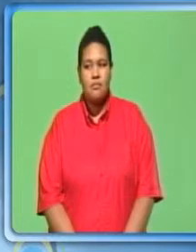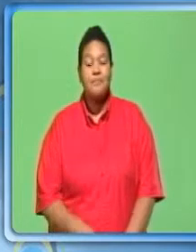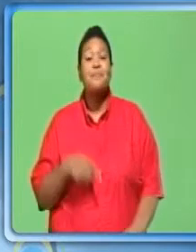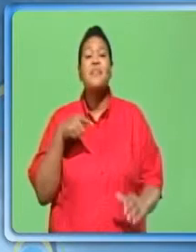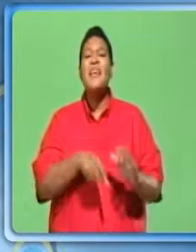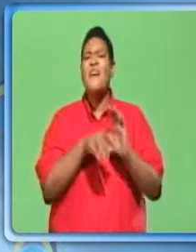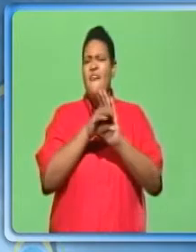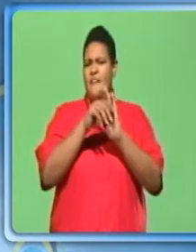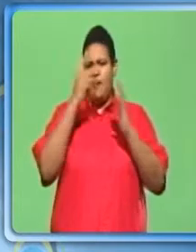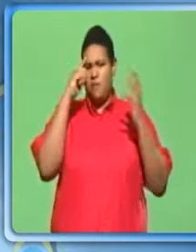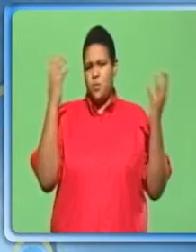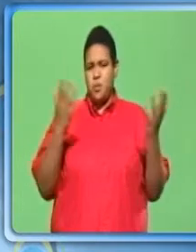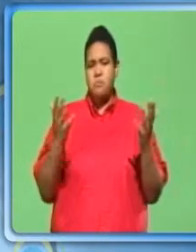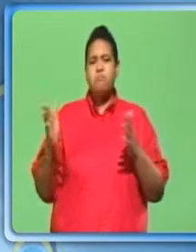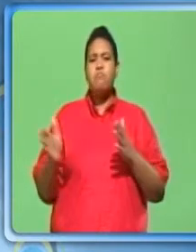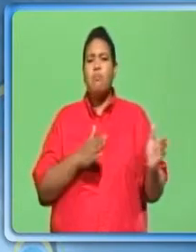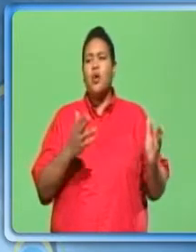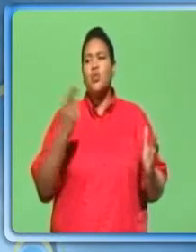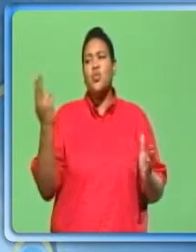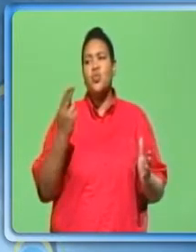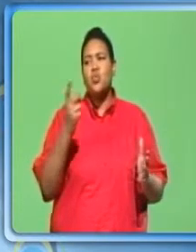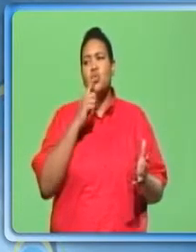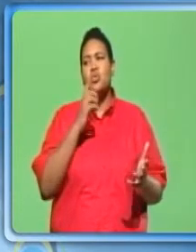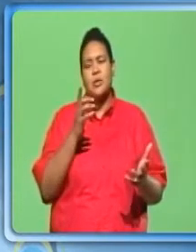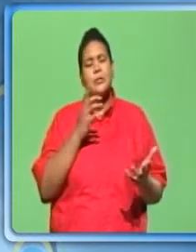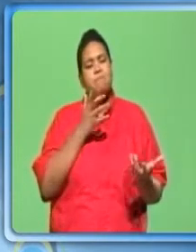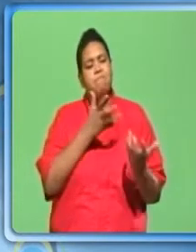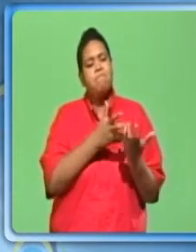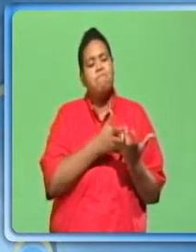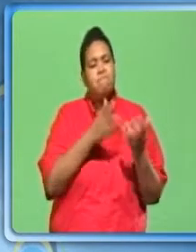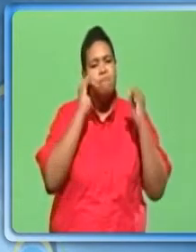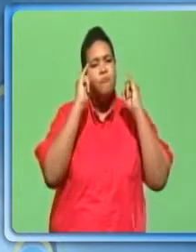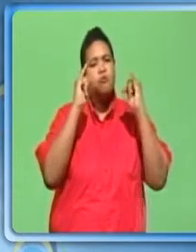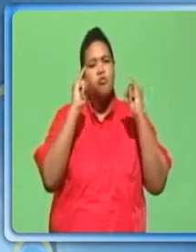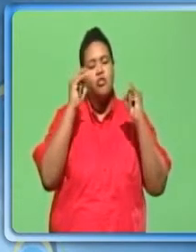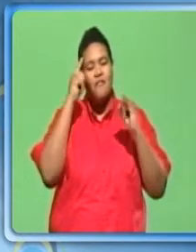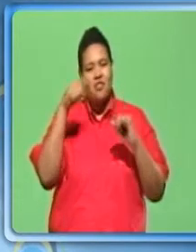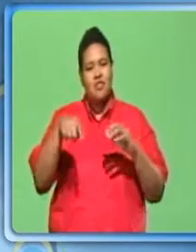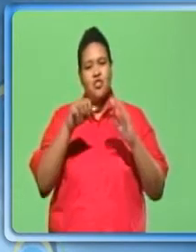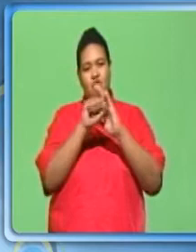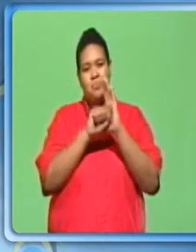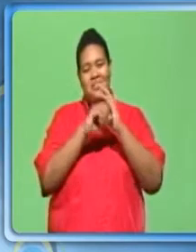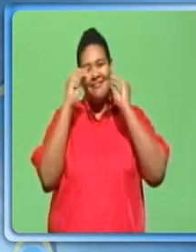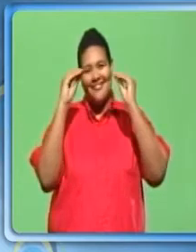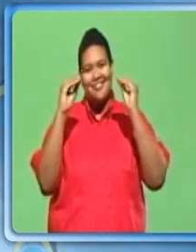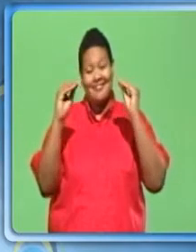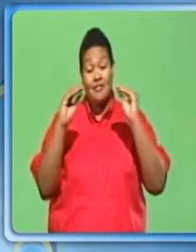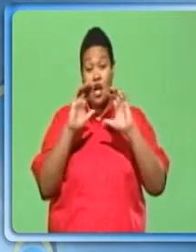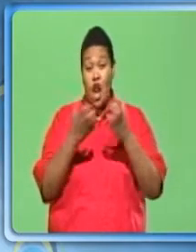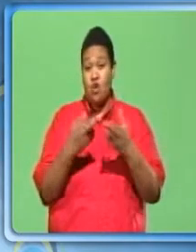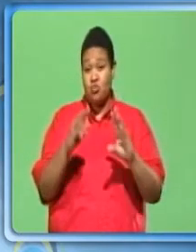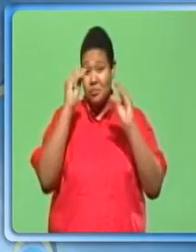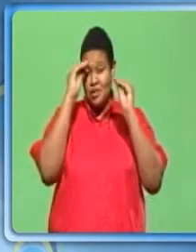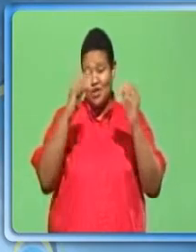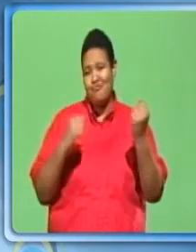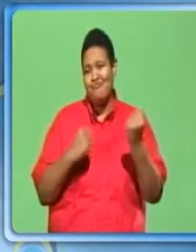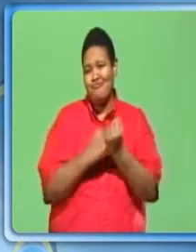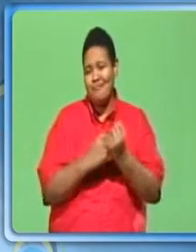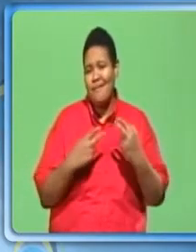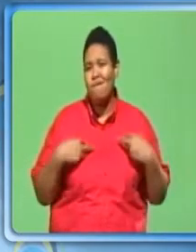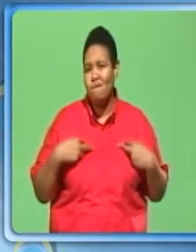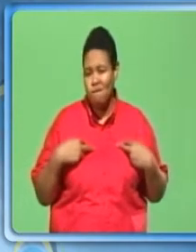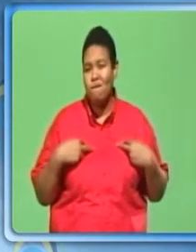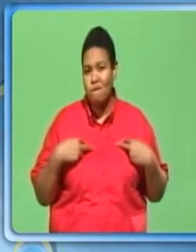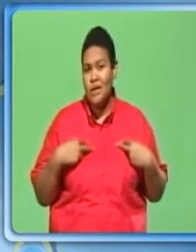These videos are intended to be used to complement the instruction of this subject, by classroom teachers as